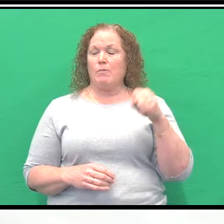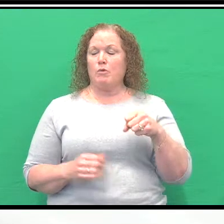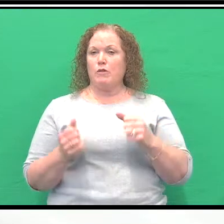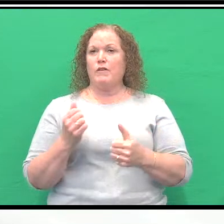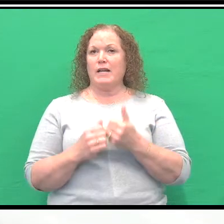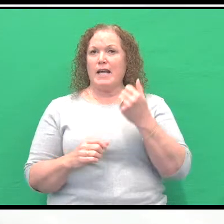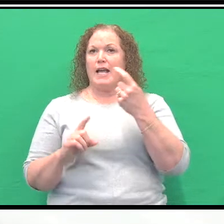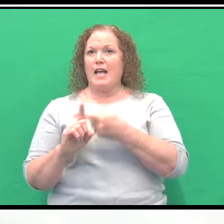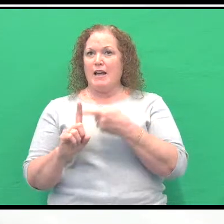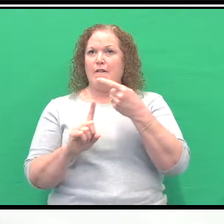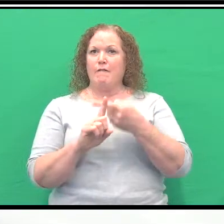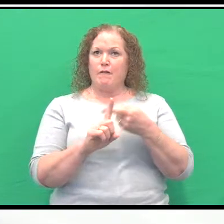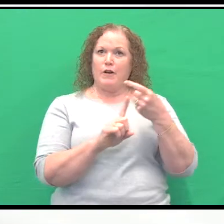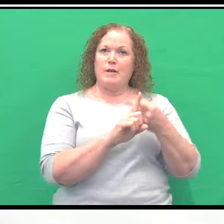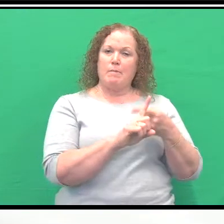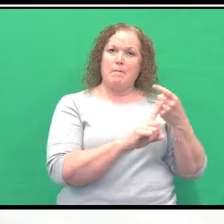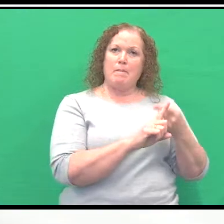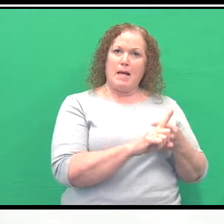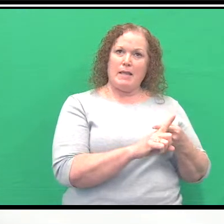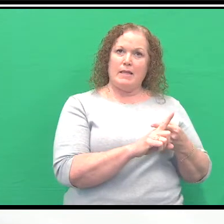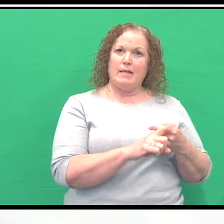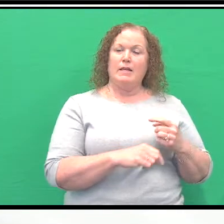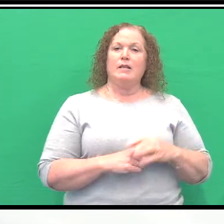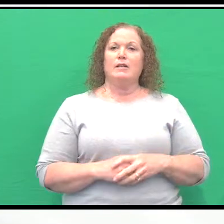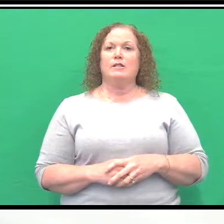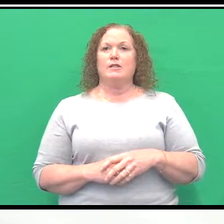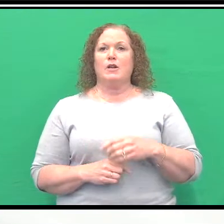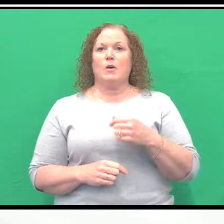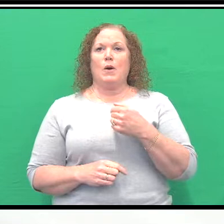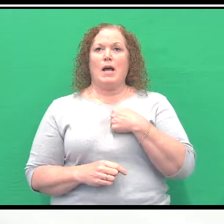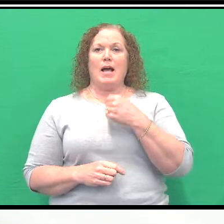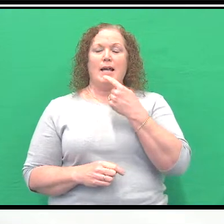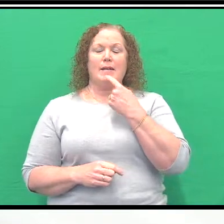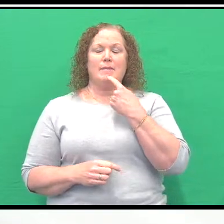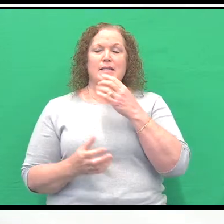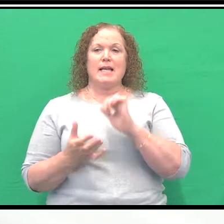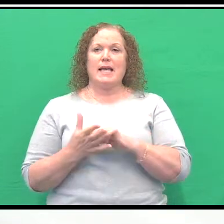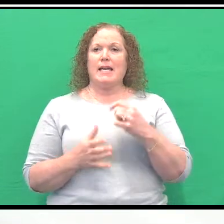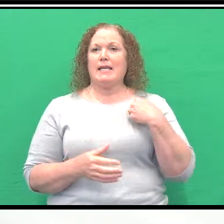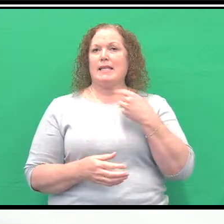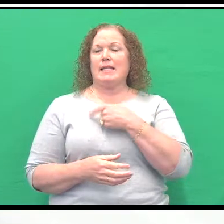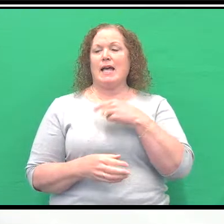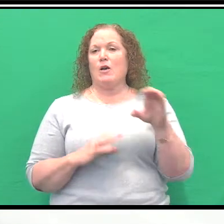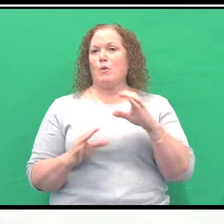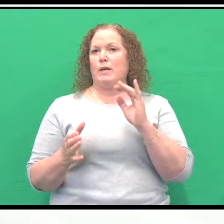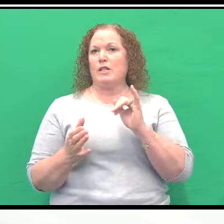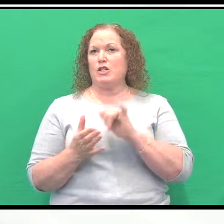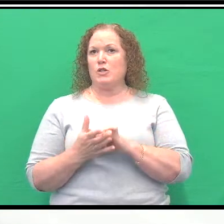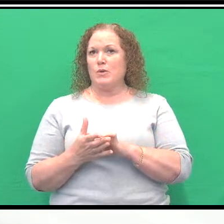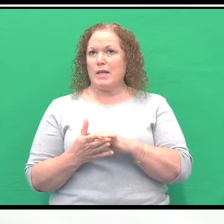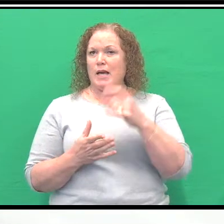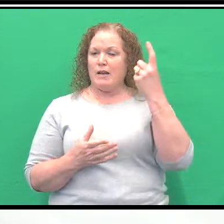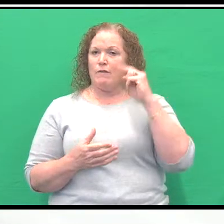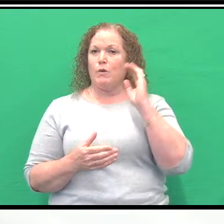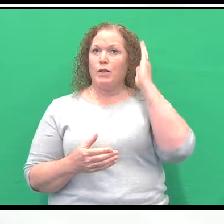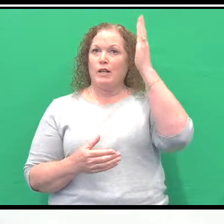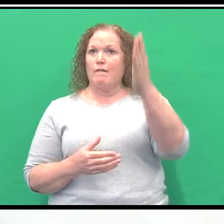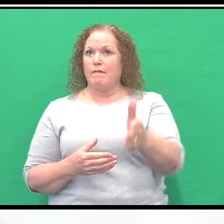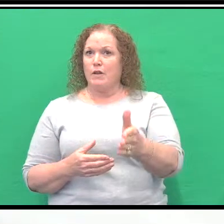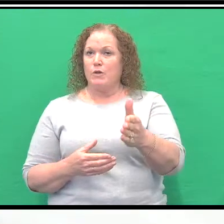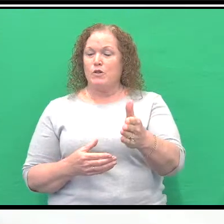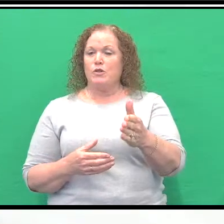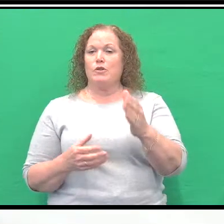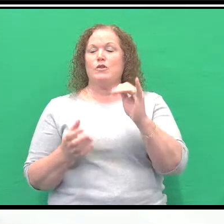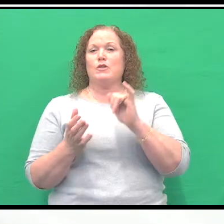So I'm recommending that we do that for the foreseeable future, just to continue to give ourselves flexibility. So we will